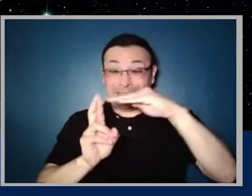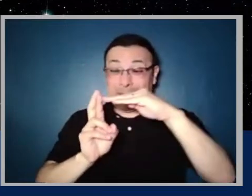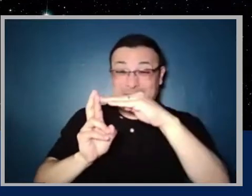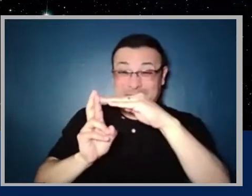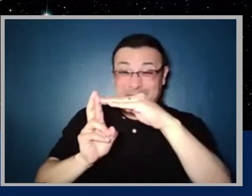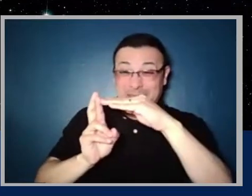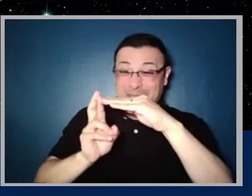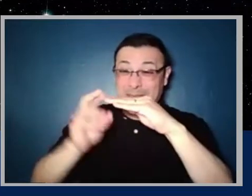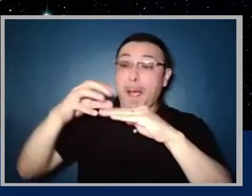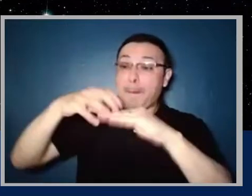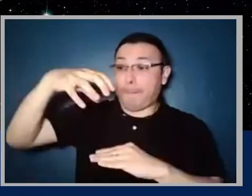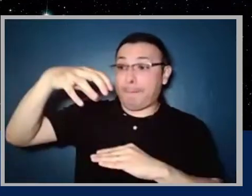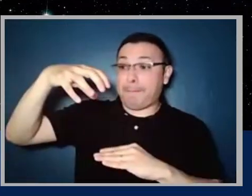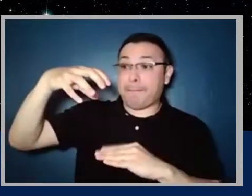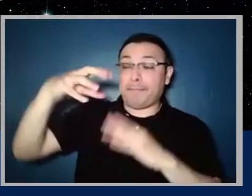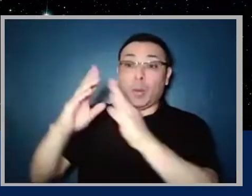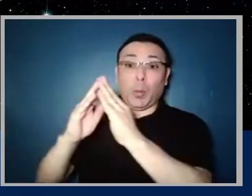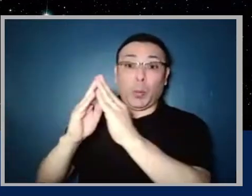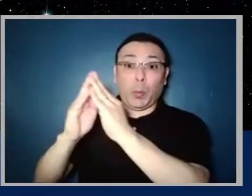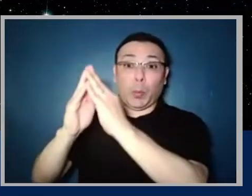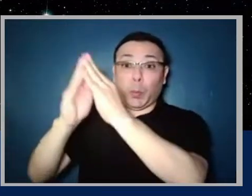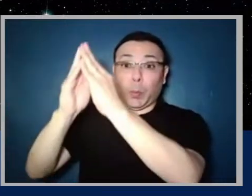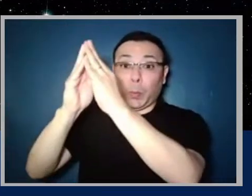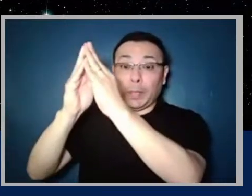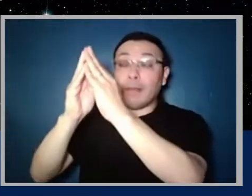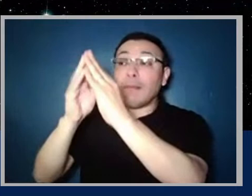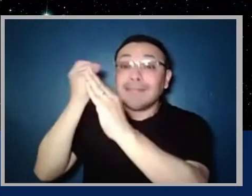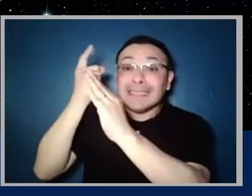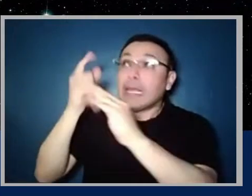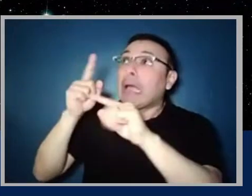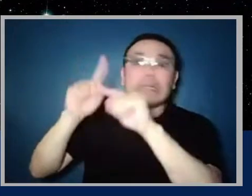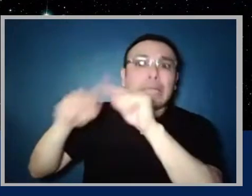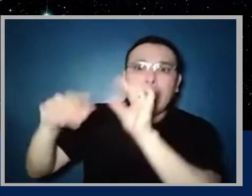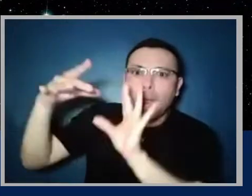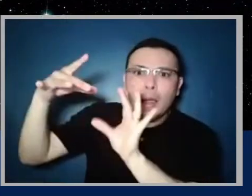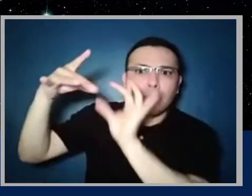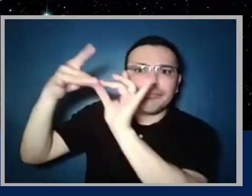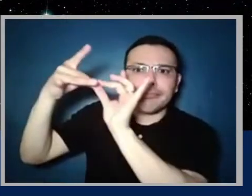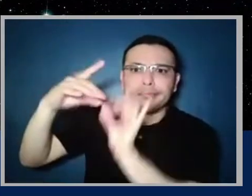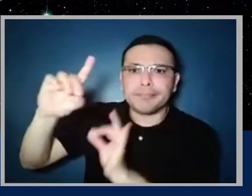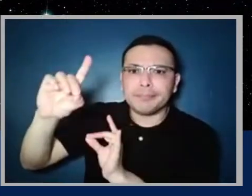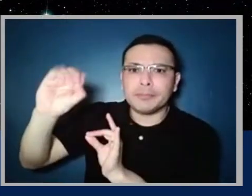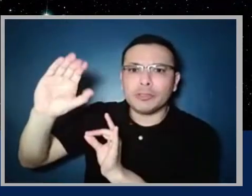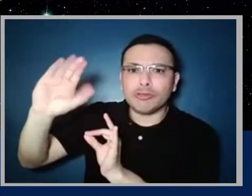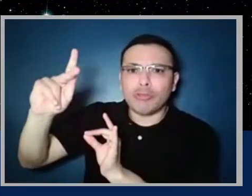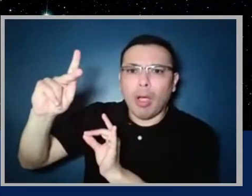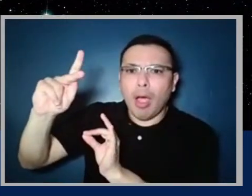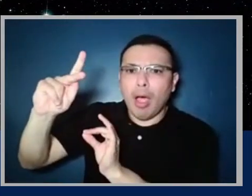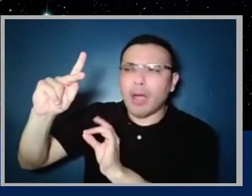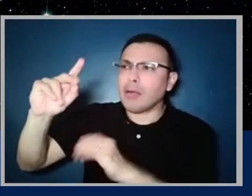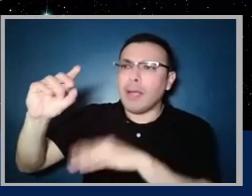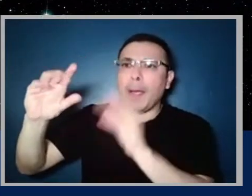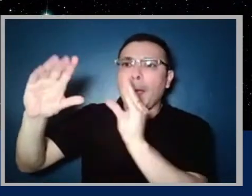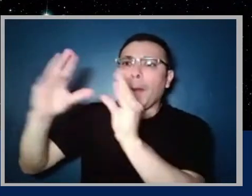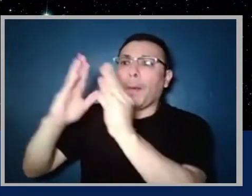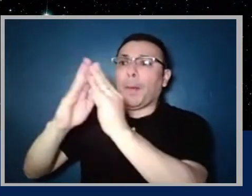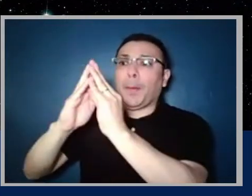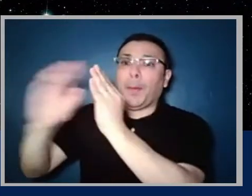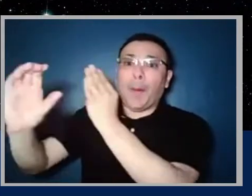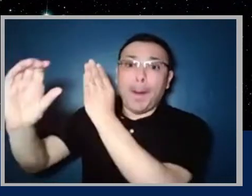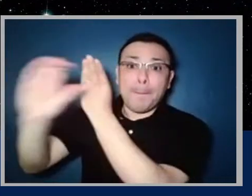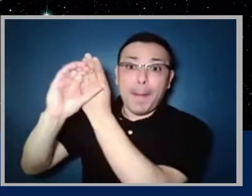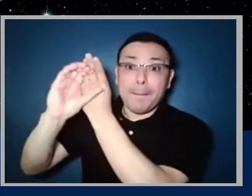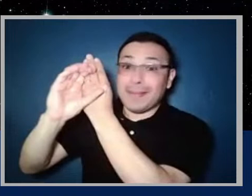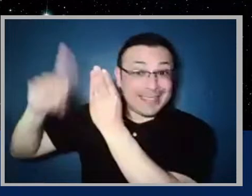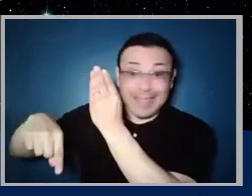of a difficulty and they're not able to dock the way they're supposed to, and they have to come back home. We kind of try and pick them up like we would